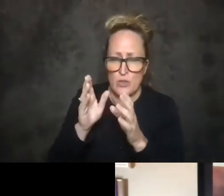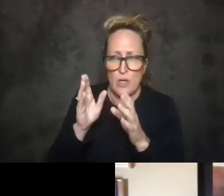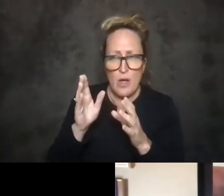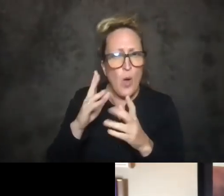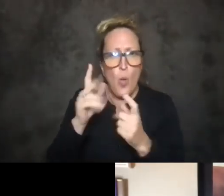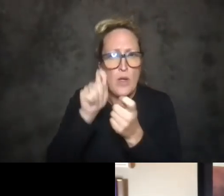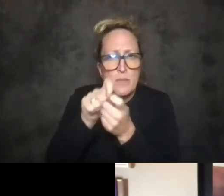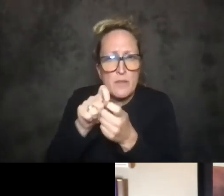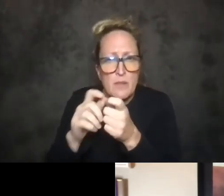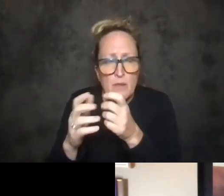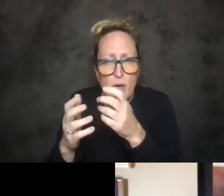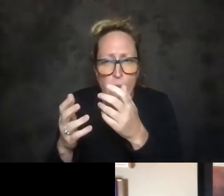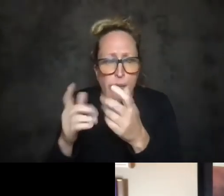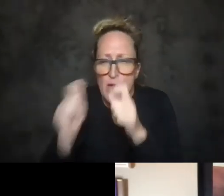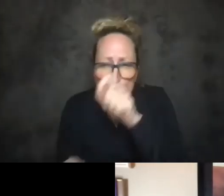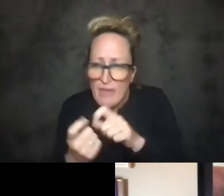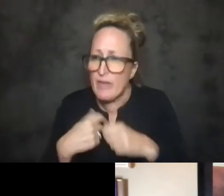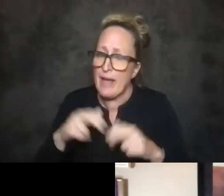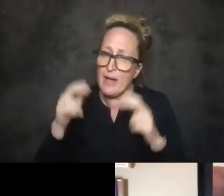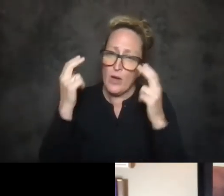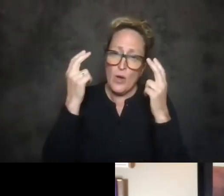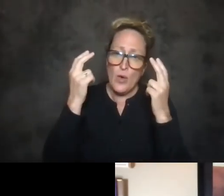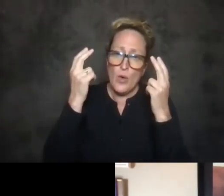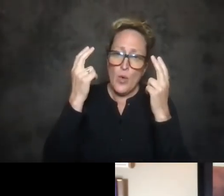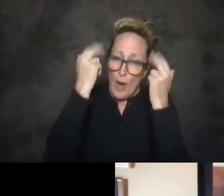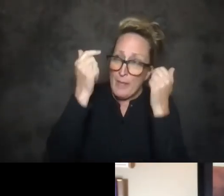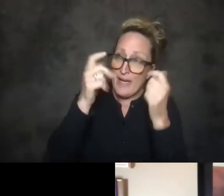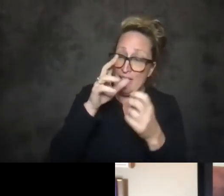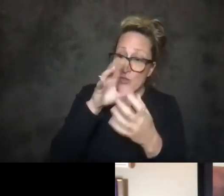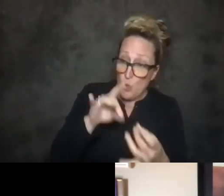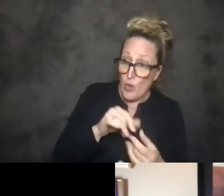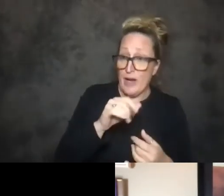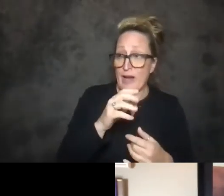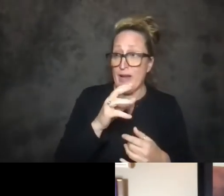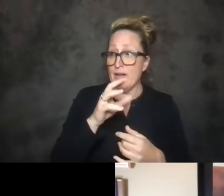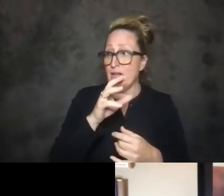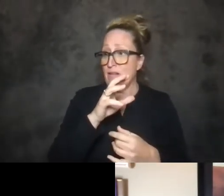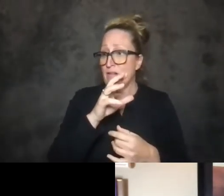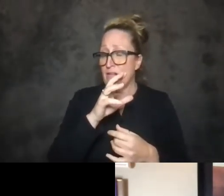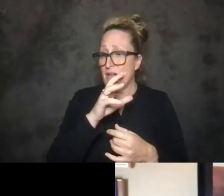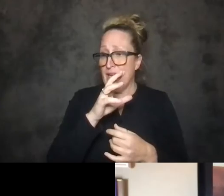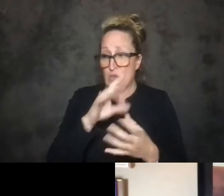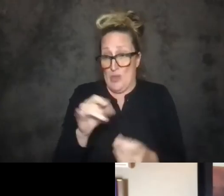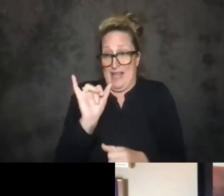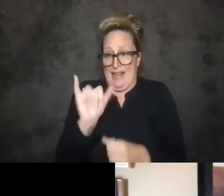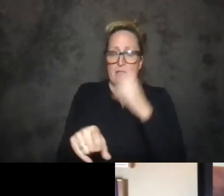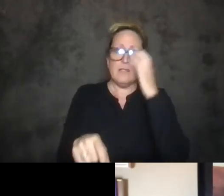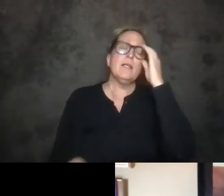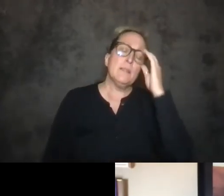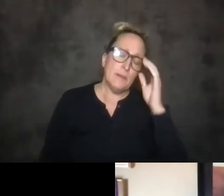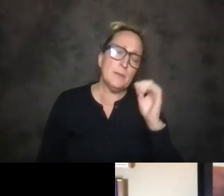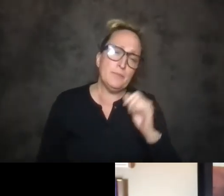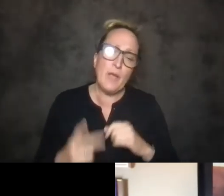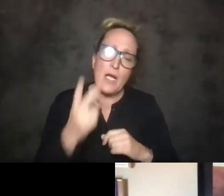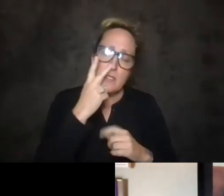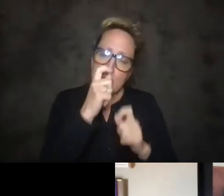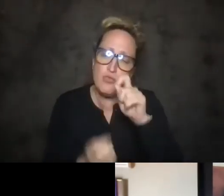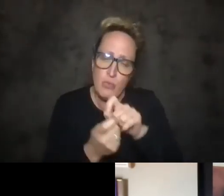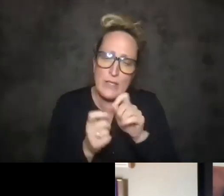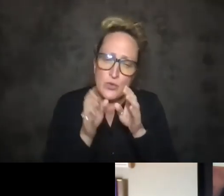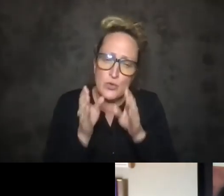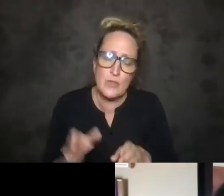importance of tricksters like Rabbit in story and in moments like this? Yeah, I see tricksters as a kind